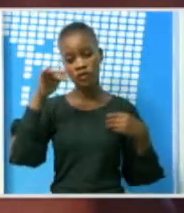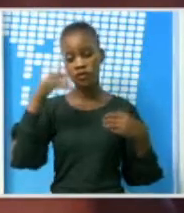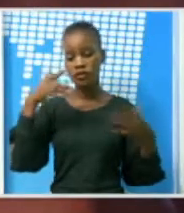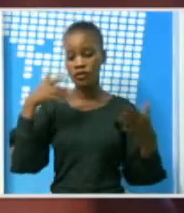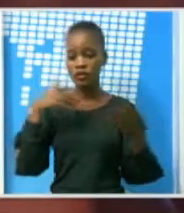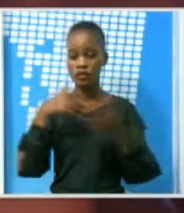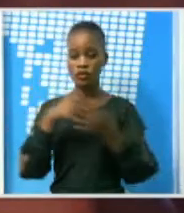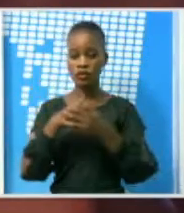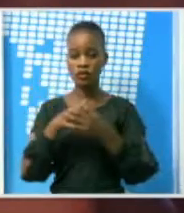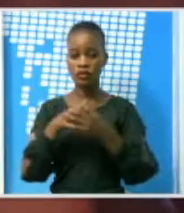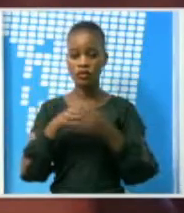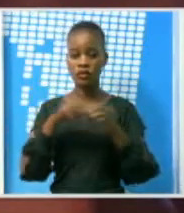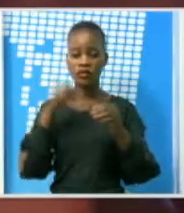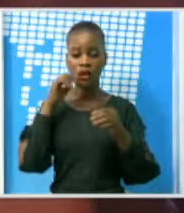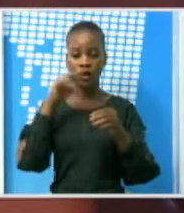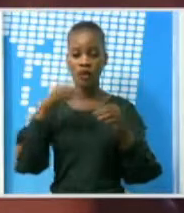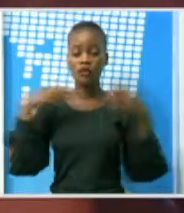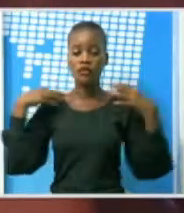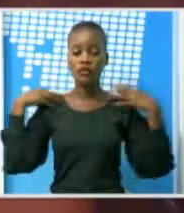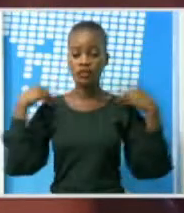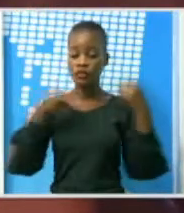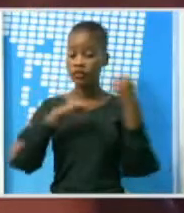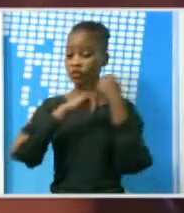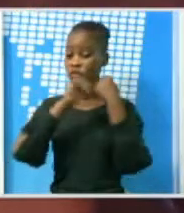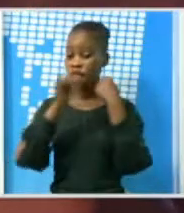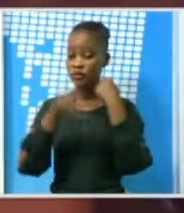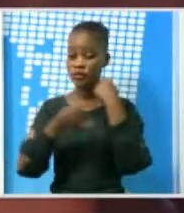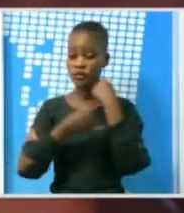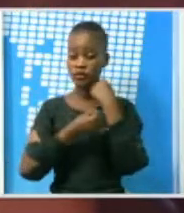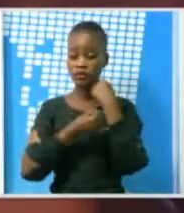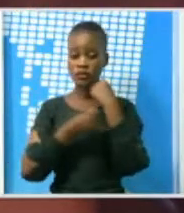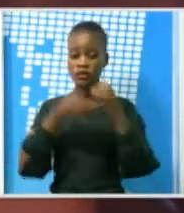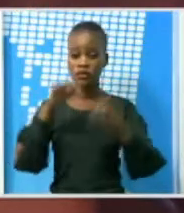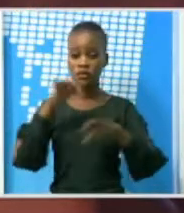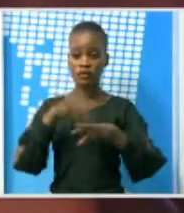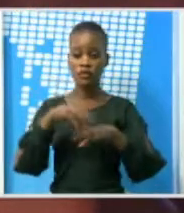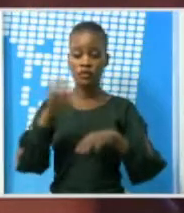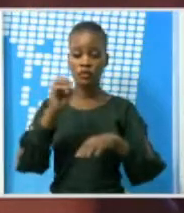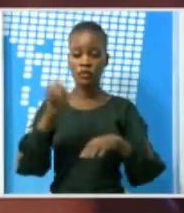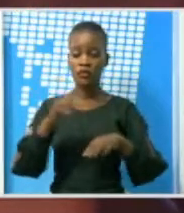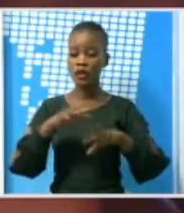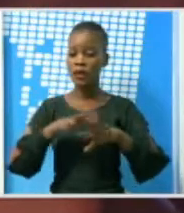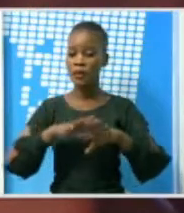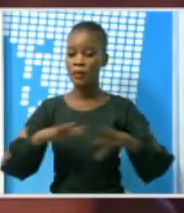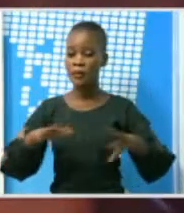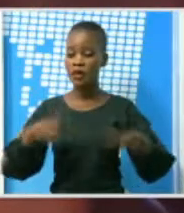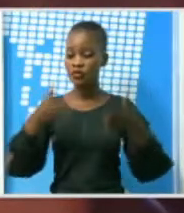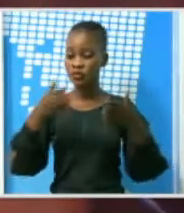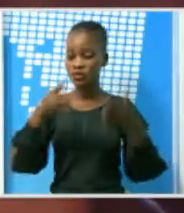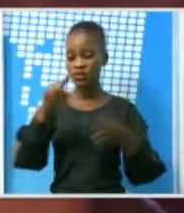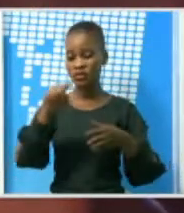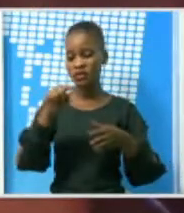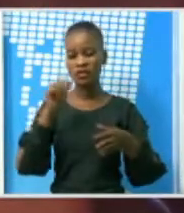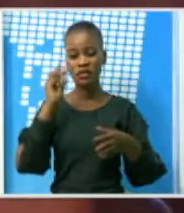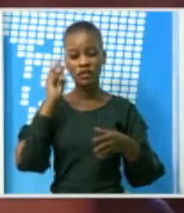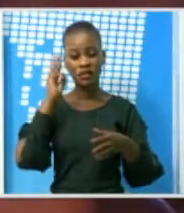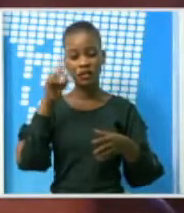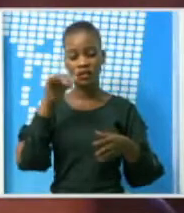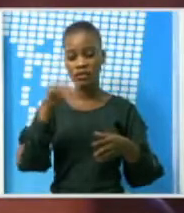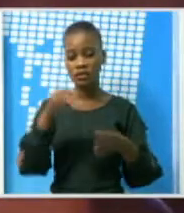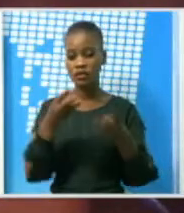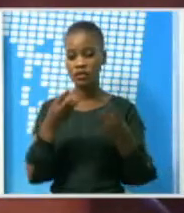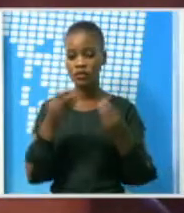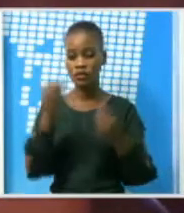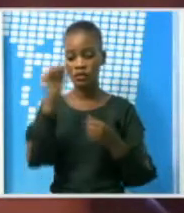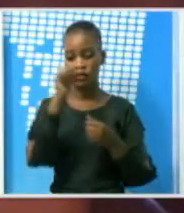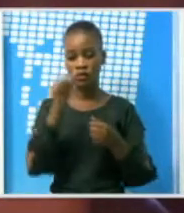also creating jobs that are not on the market at the moment that will be in demand. So I think